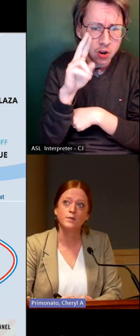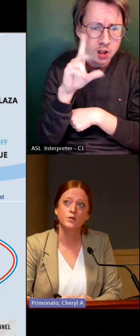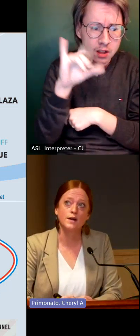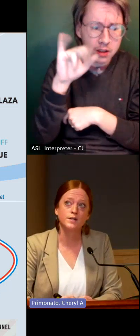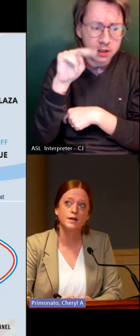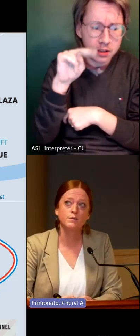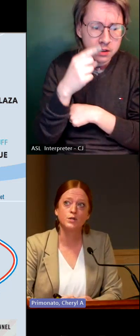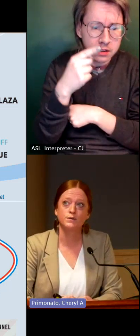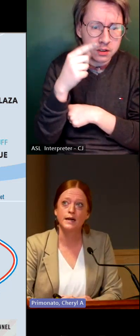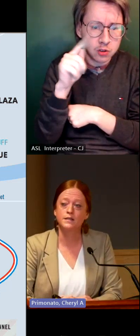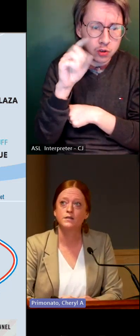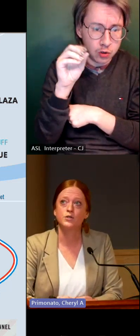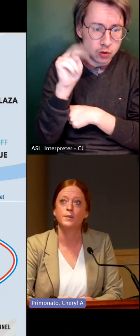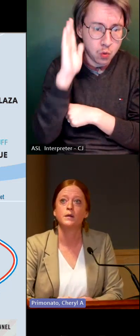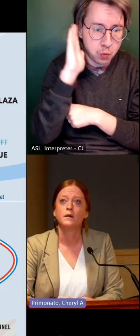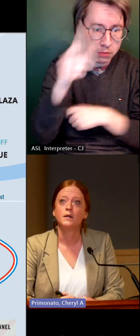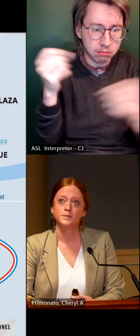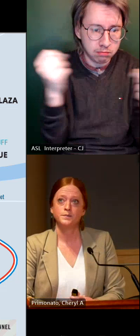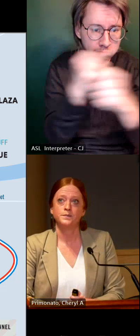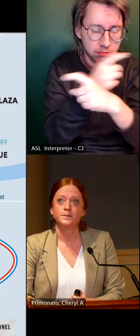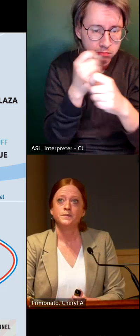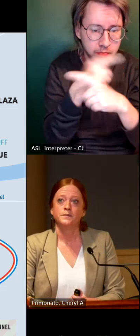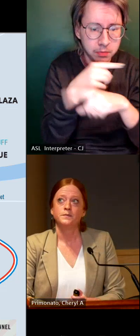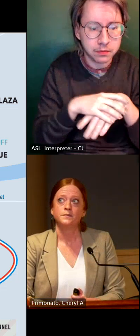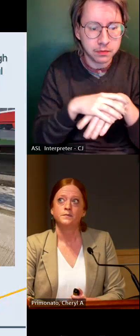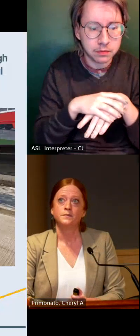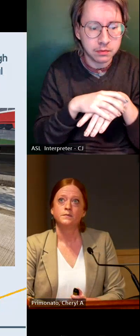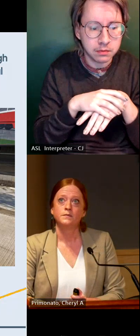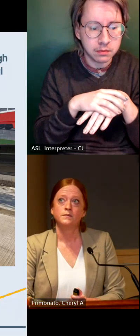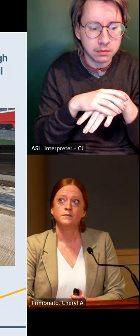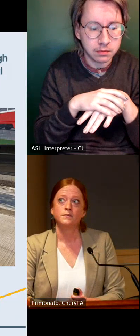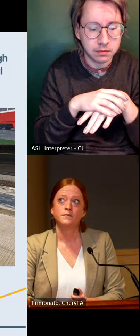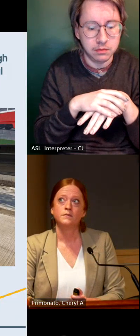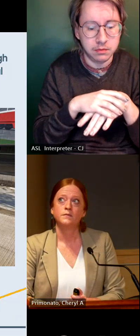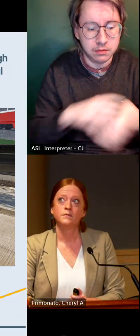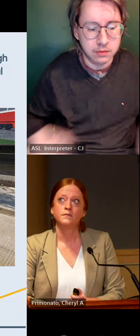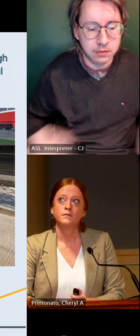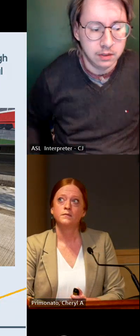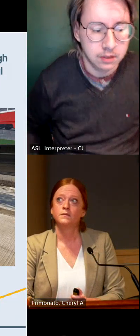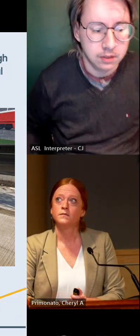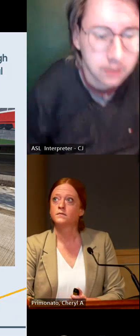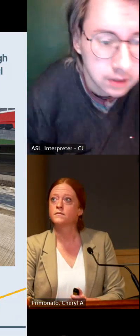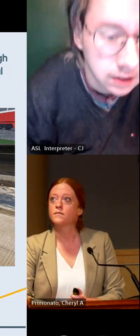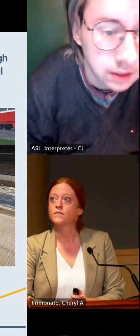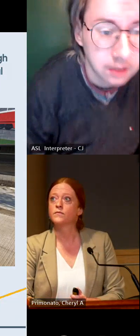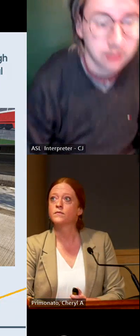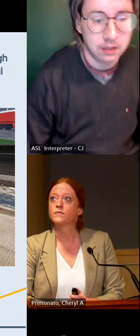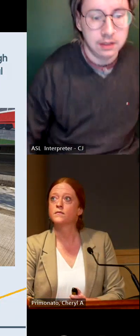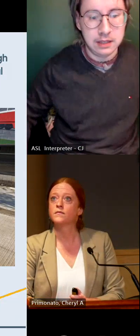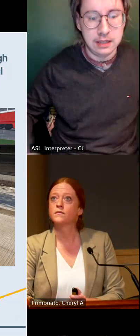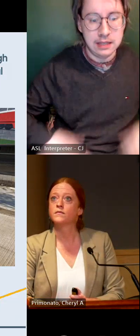that those riders have a more direct. Hi, we need to switch interpreters. Can we switch the spotlight, please?